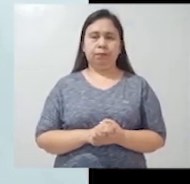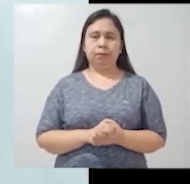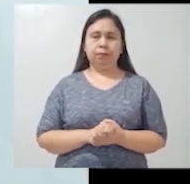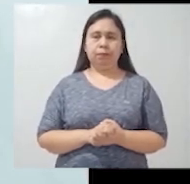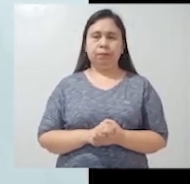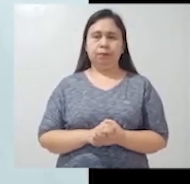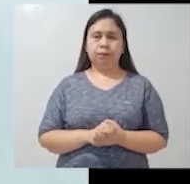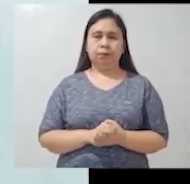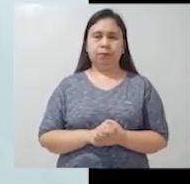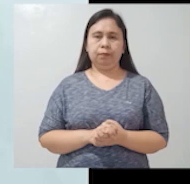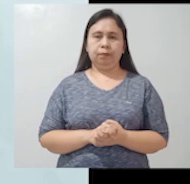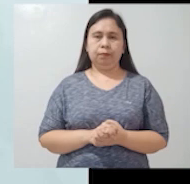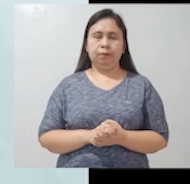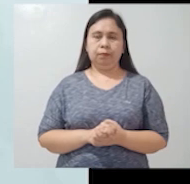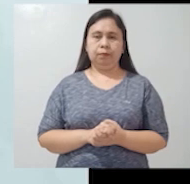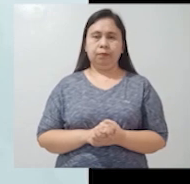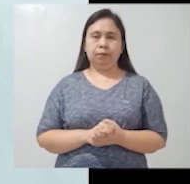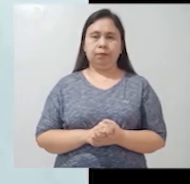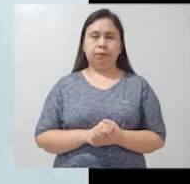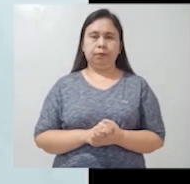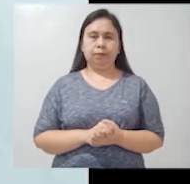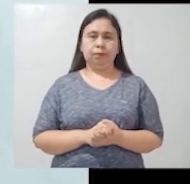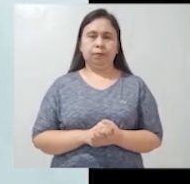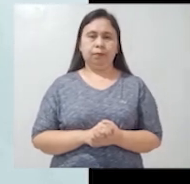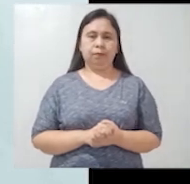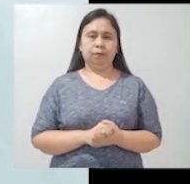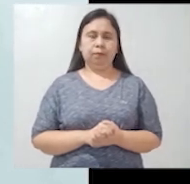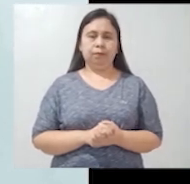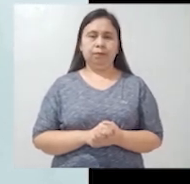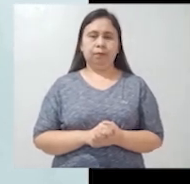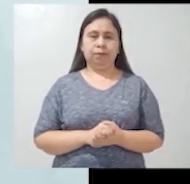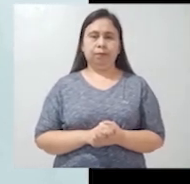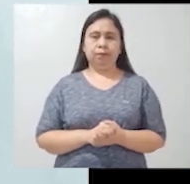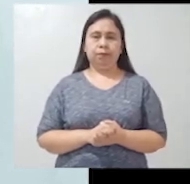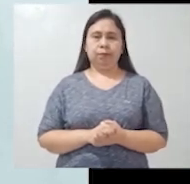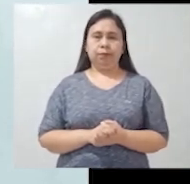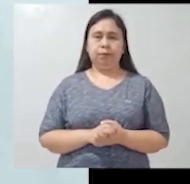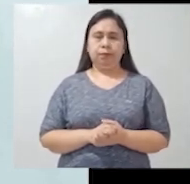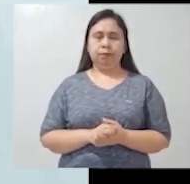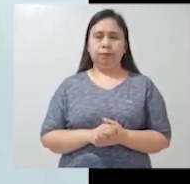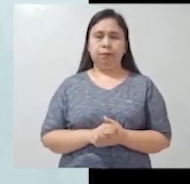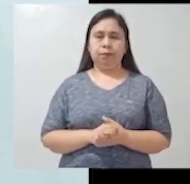considerable amount of intermolecular space between them.